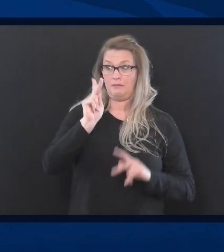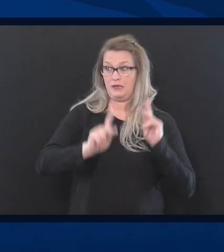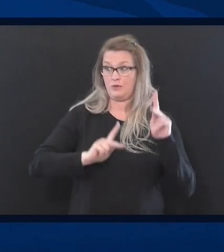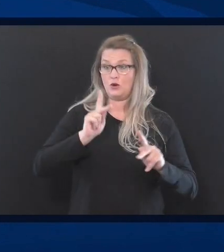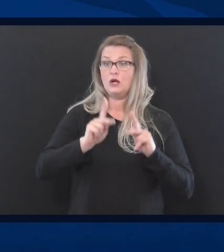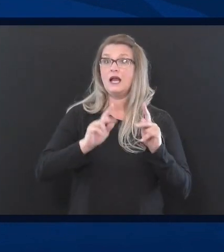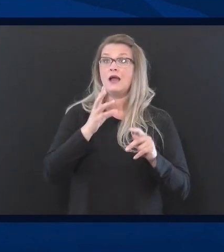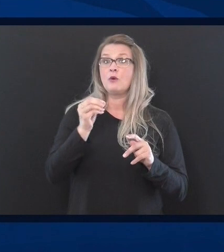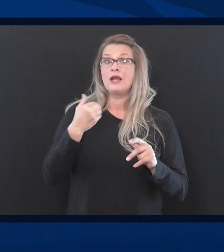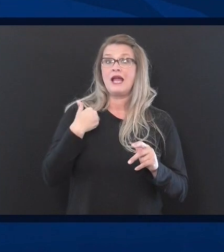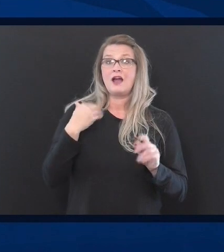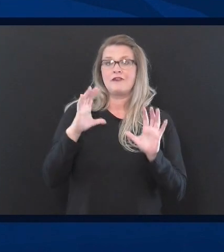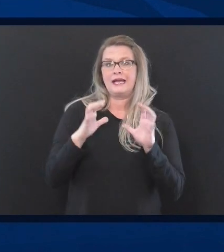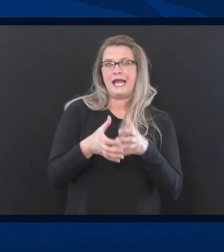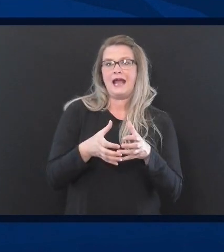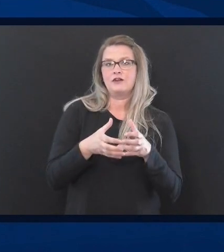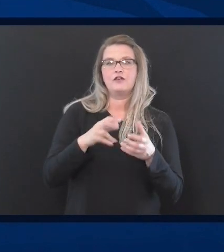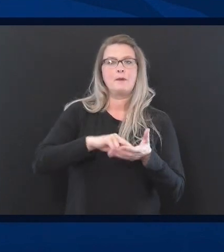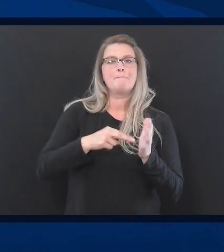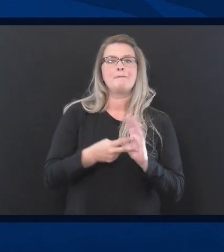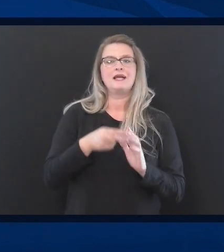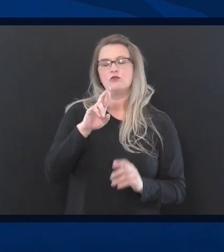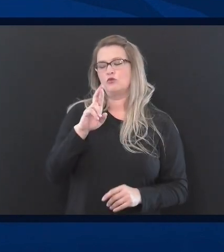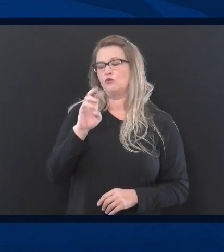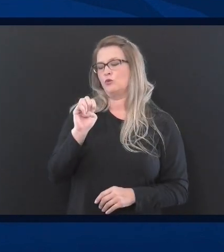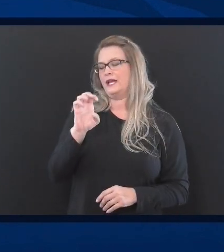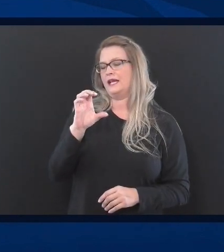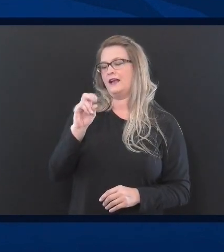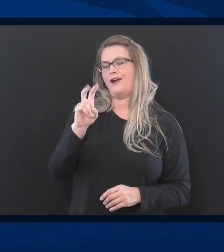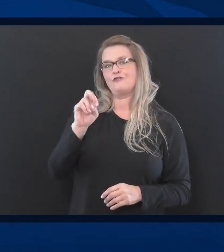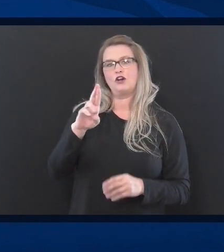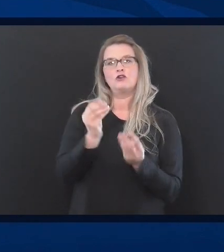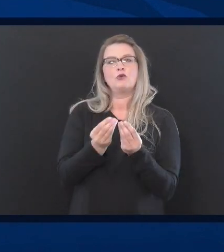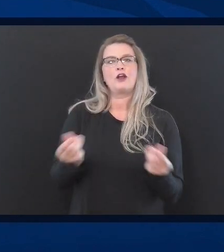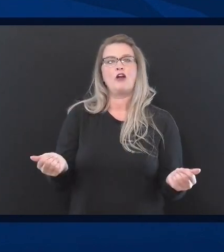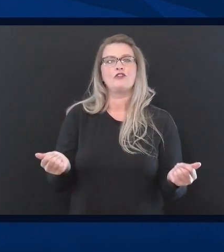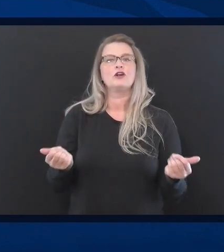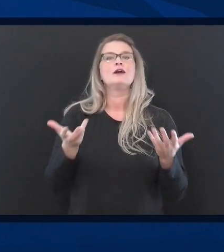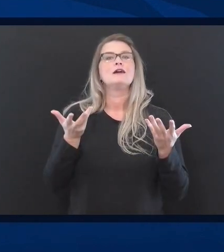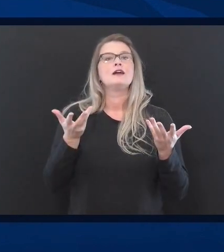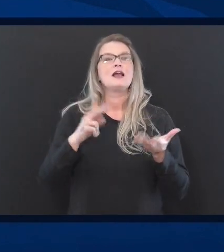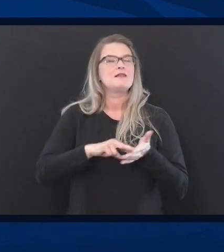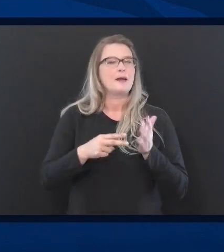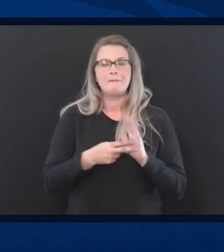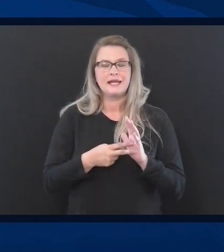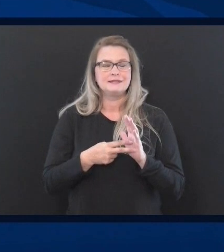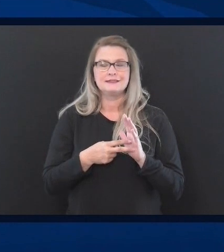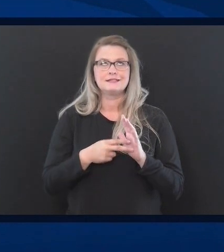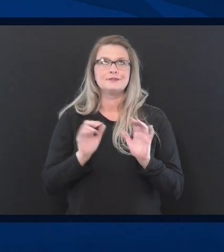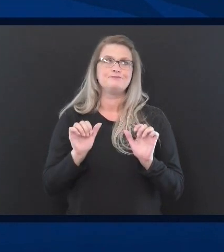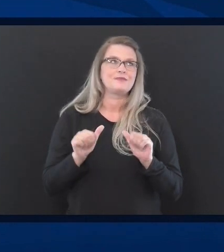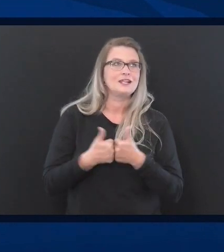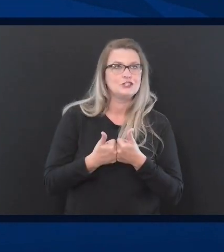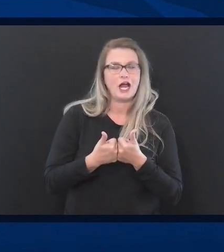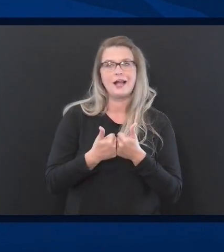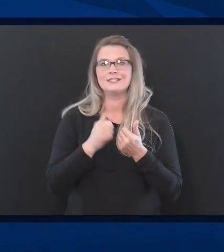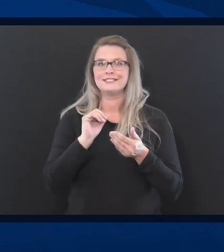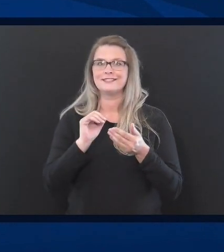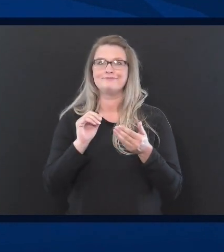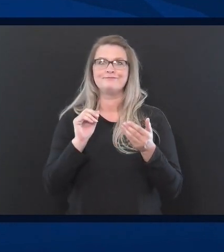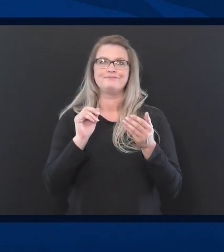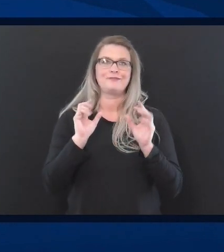a category here called recovered. And that is a challenging